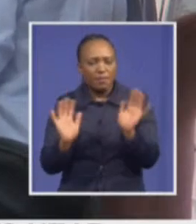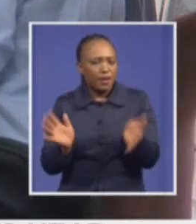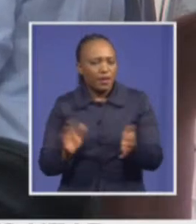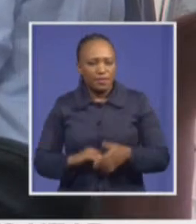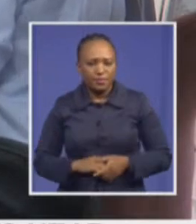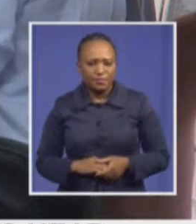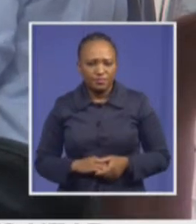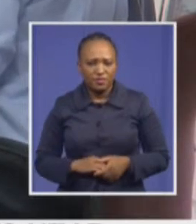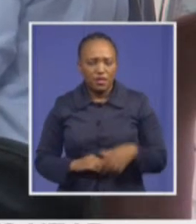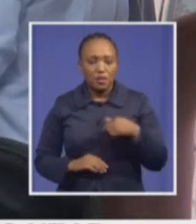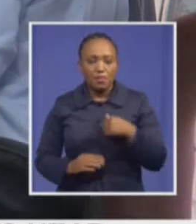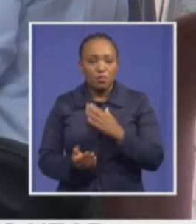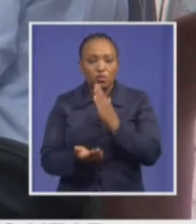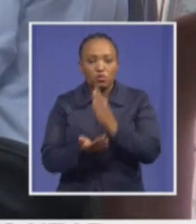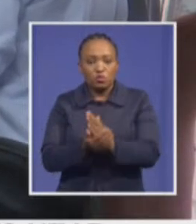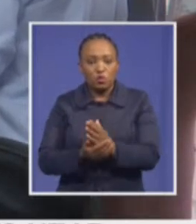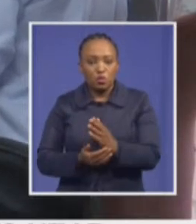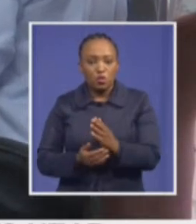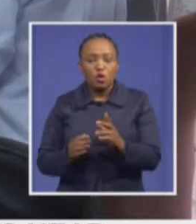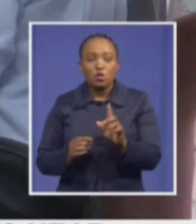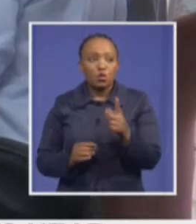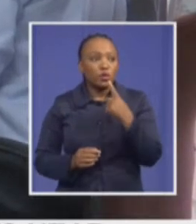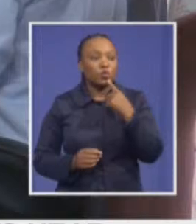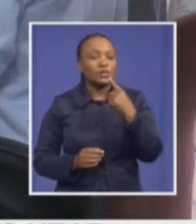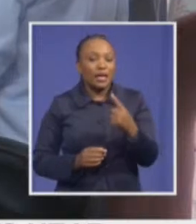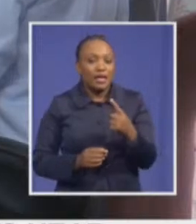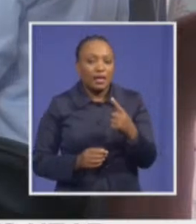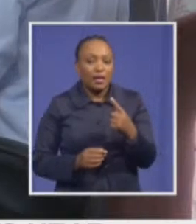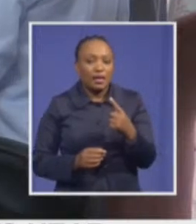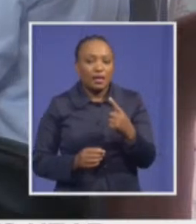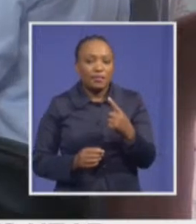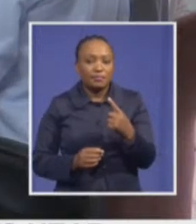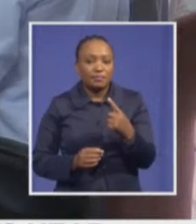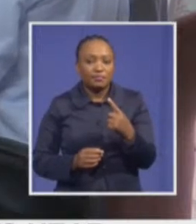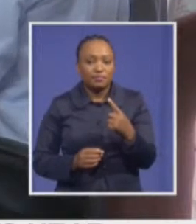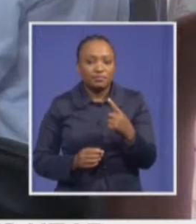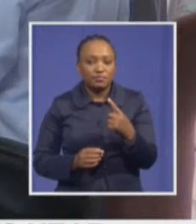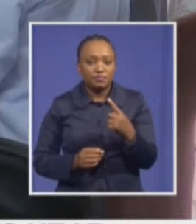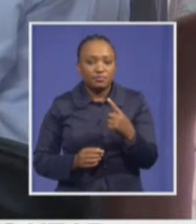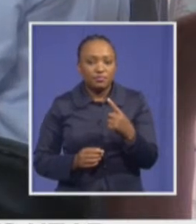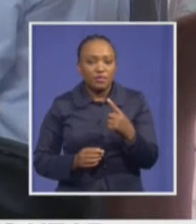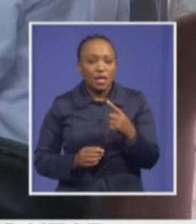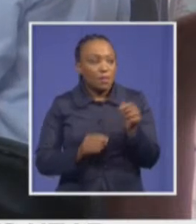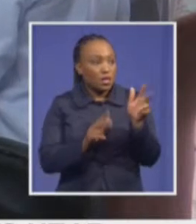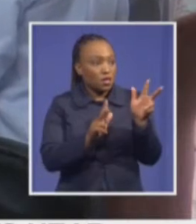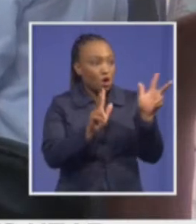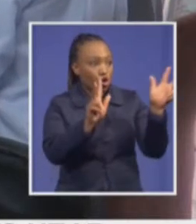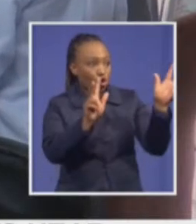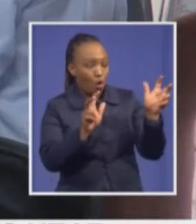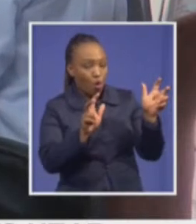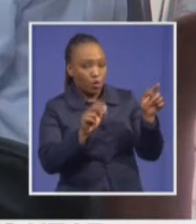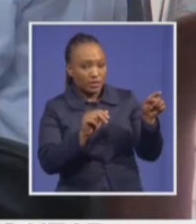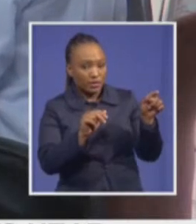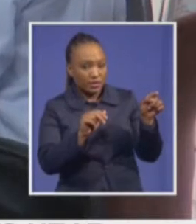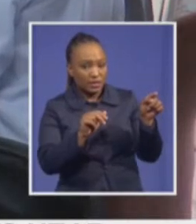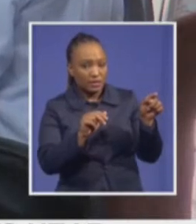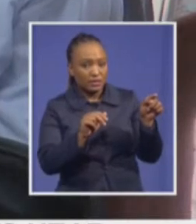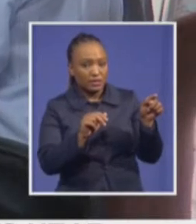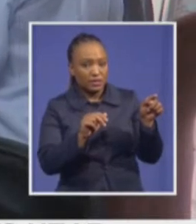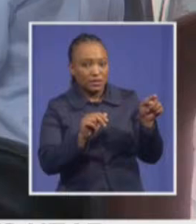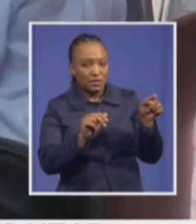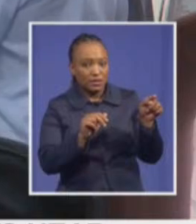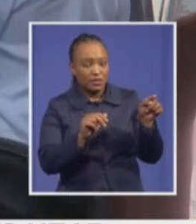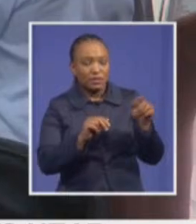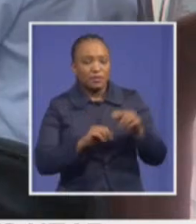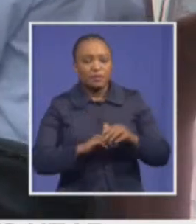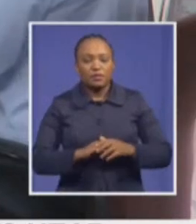said. So I didn't quote you in case that you found. Yeah, I think that the flip side of the coin is the following, that if